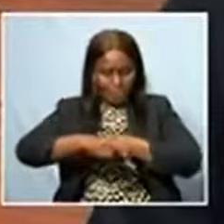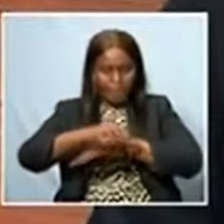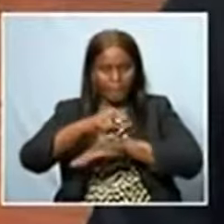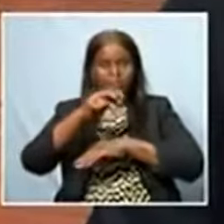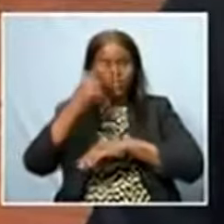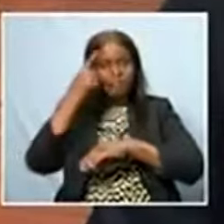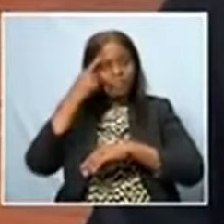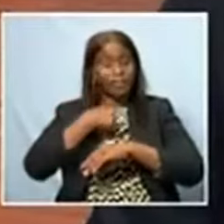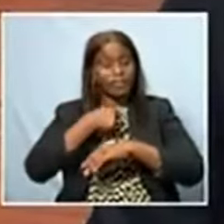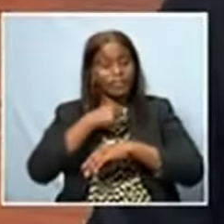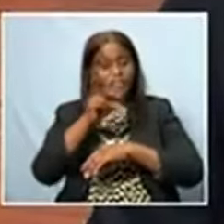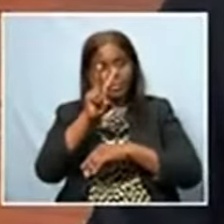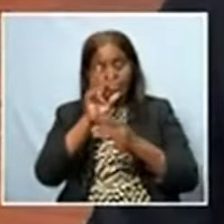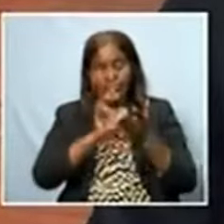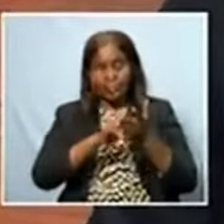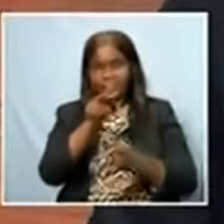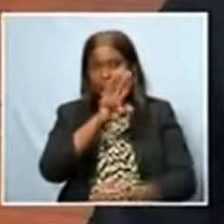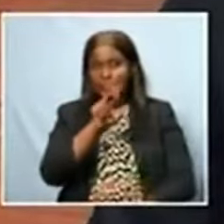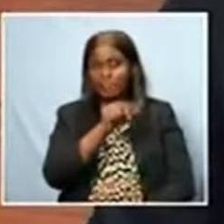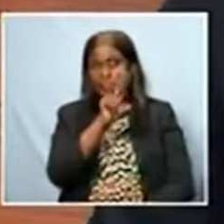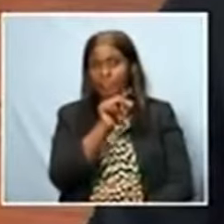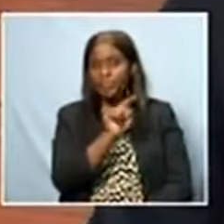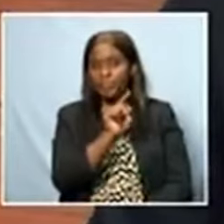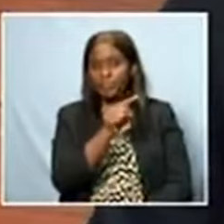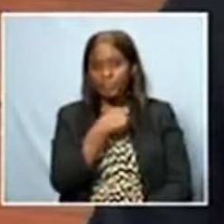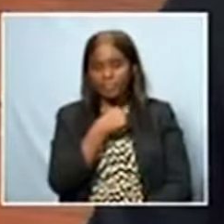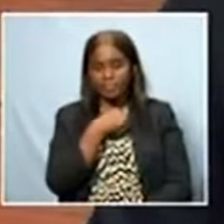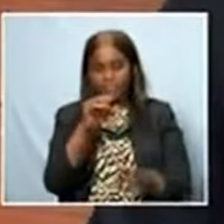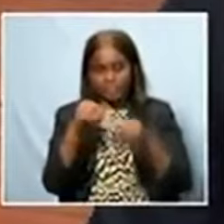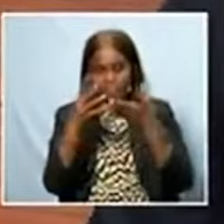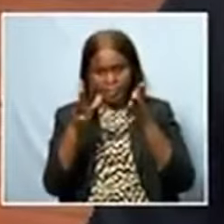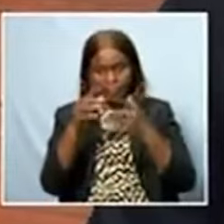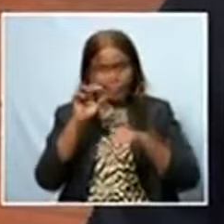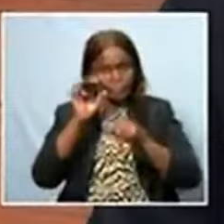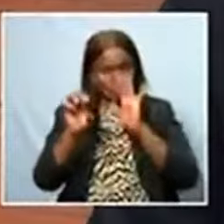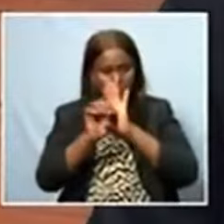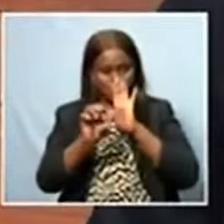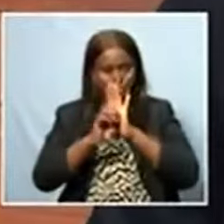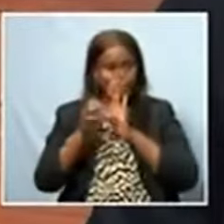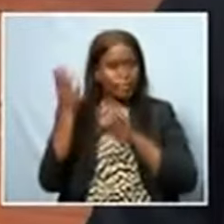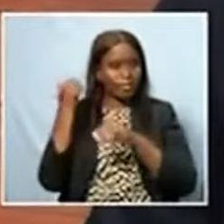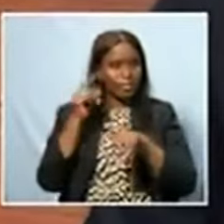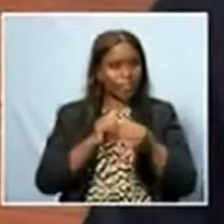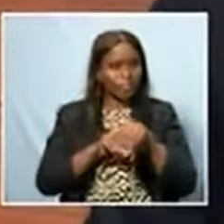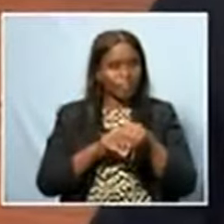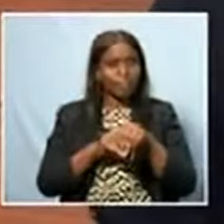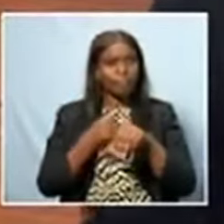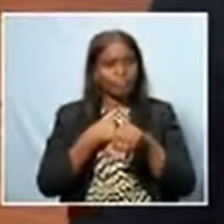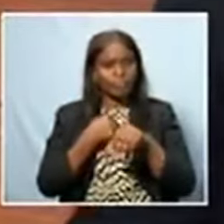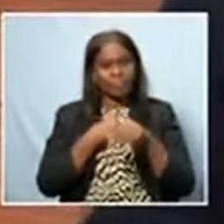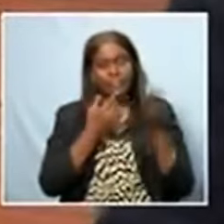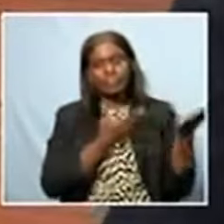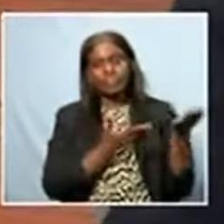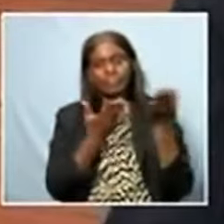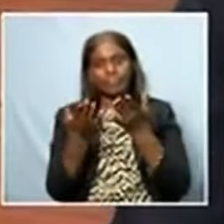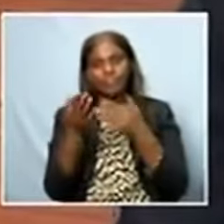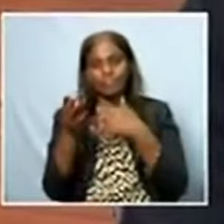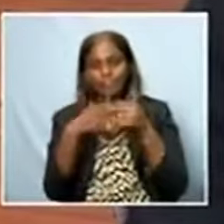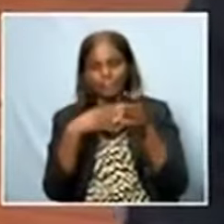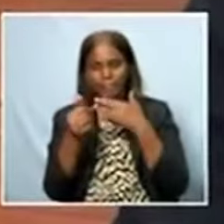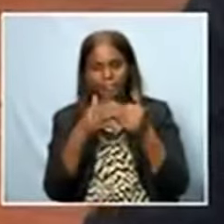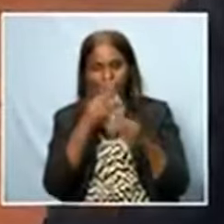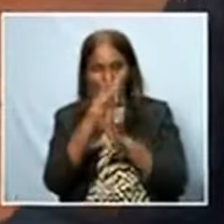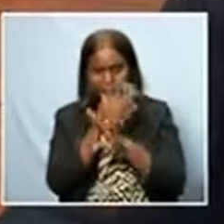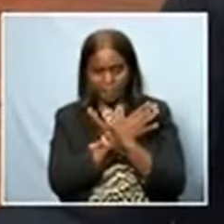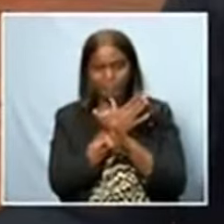to me, this $2,000, I gave an example last time, and I brought it simplified in a